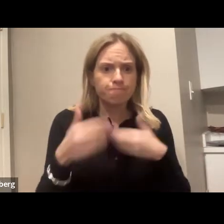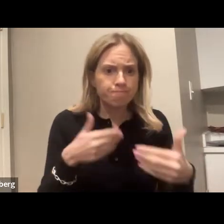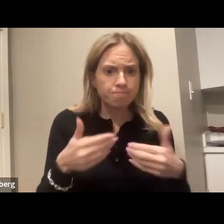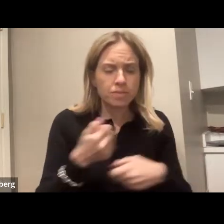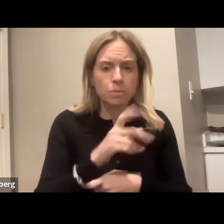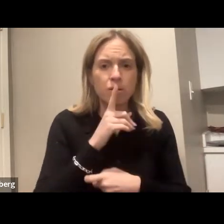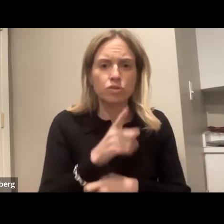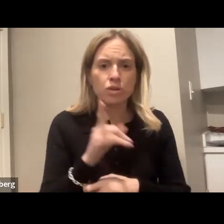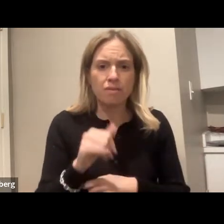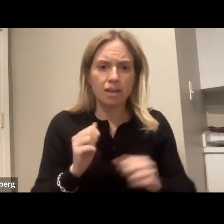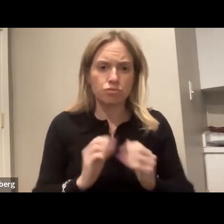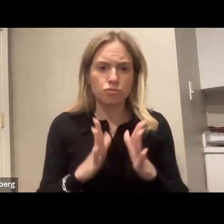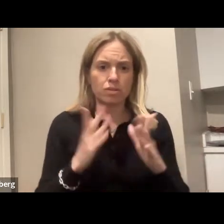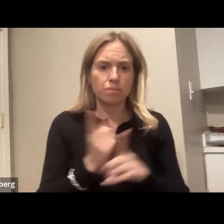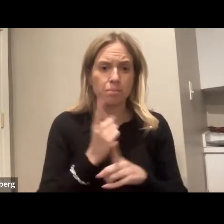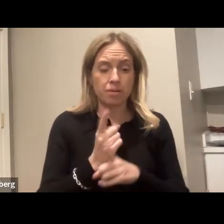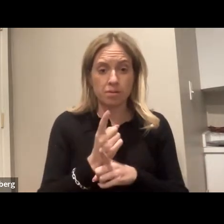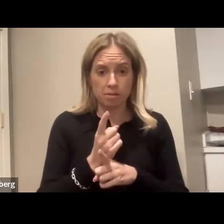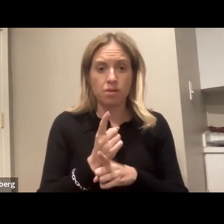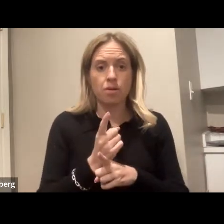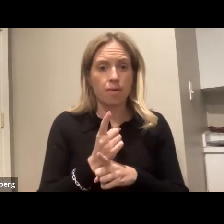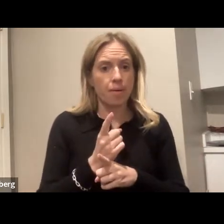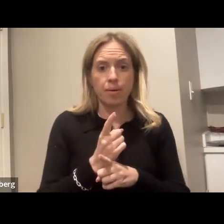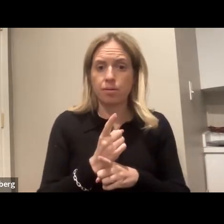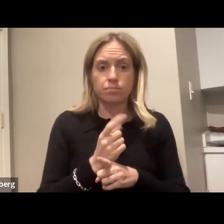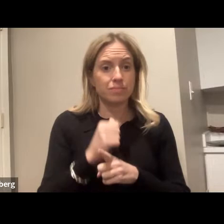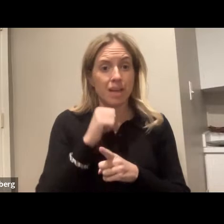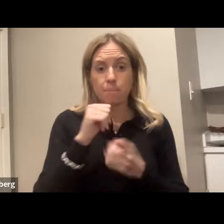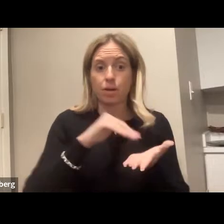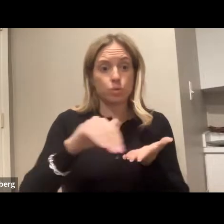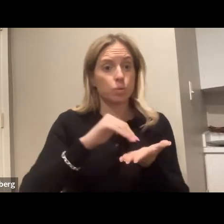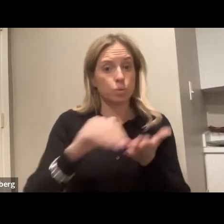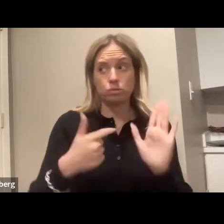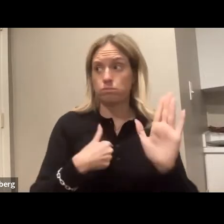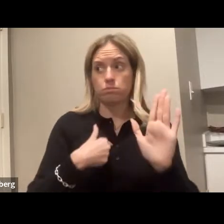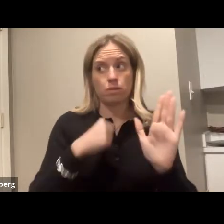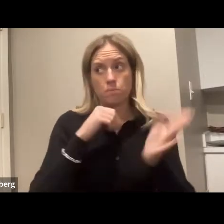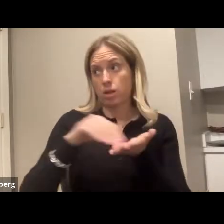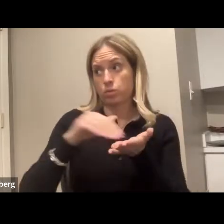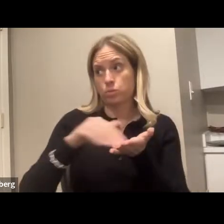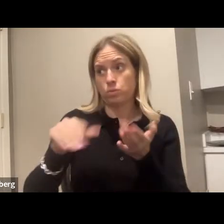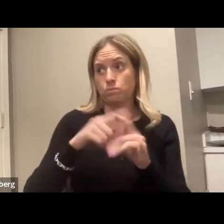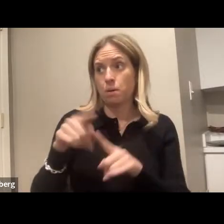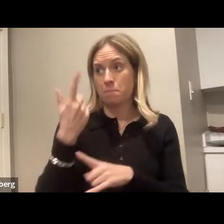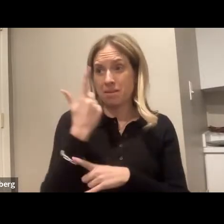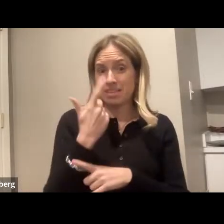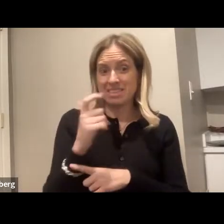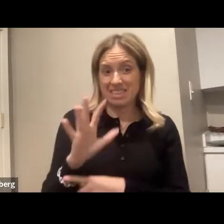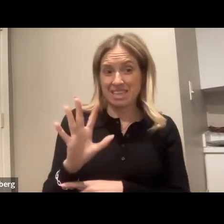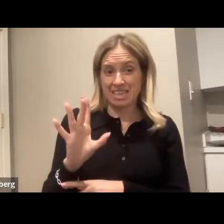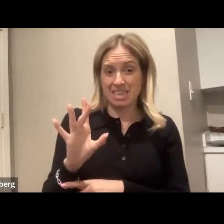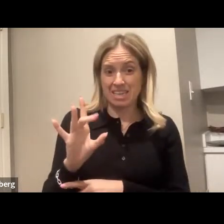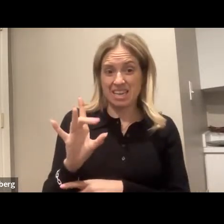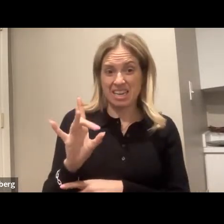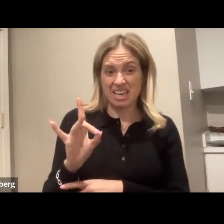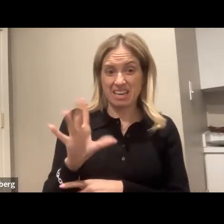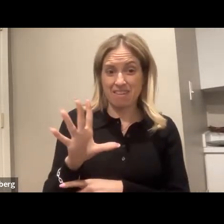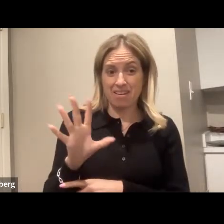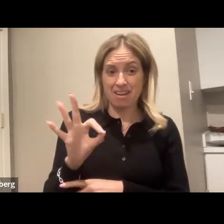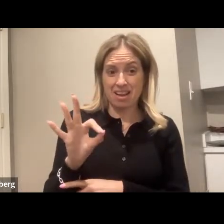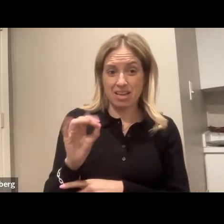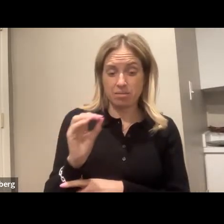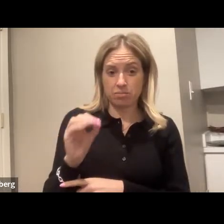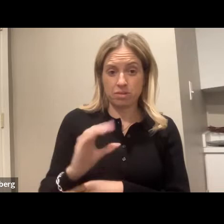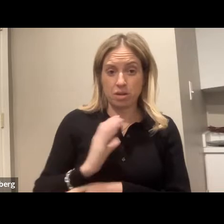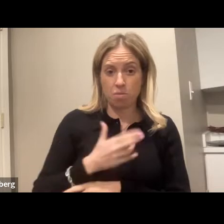properly? So and I'm not making any excuses, but because 85 to 90% of our call volume is